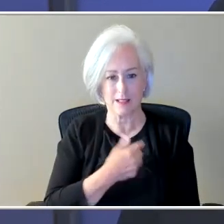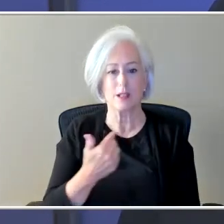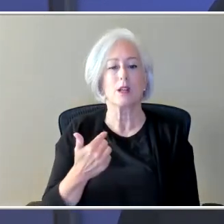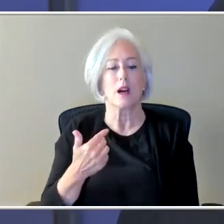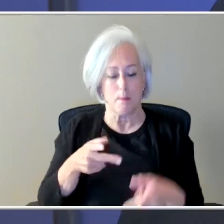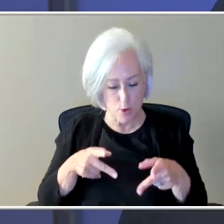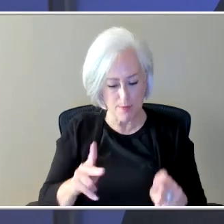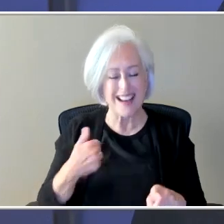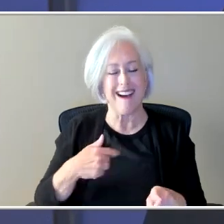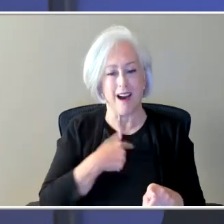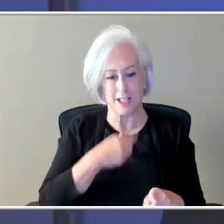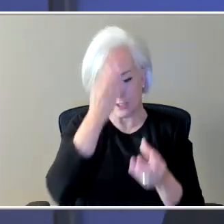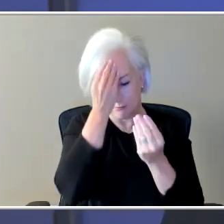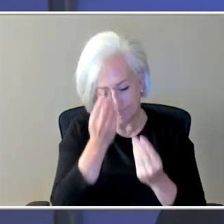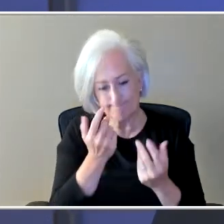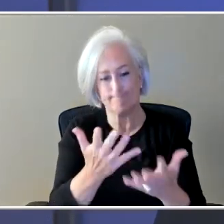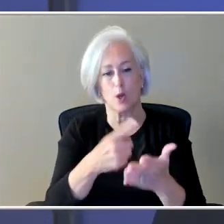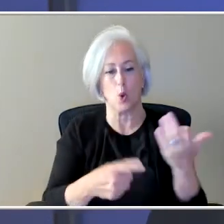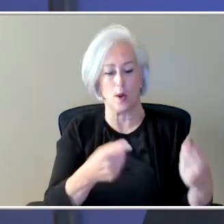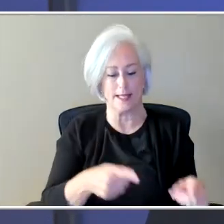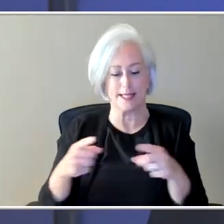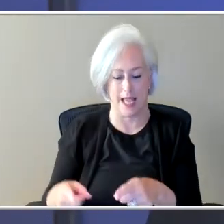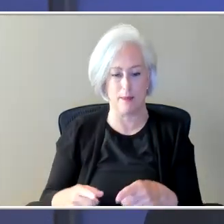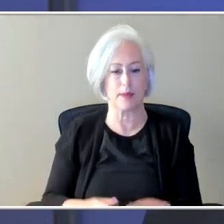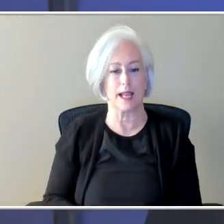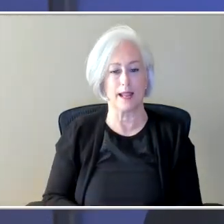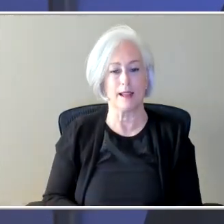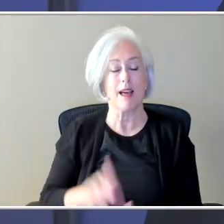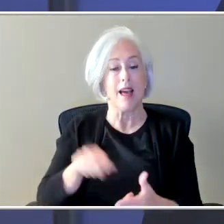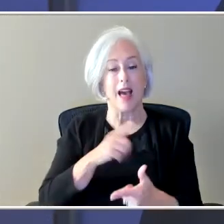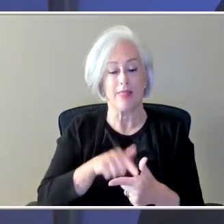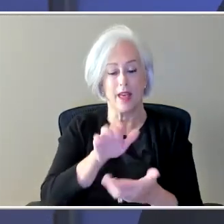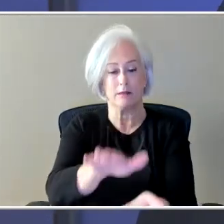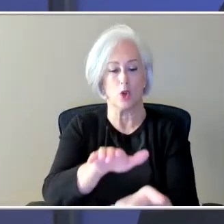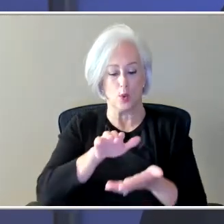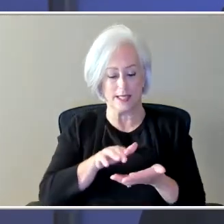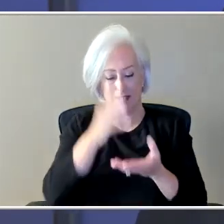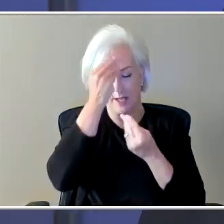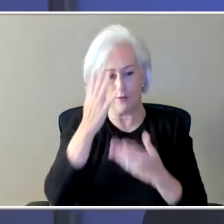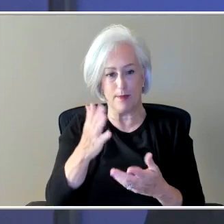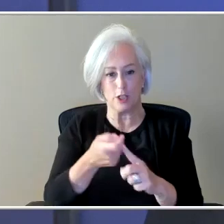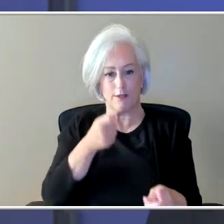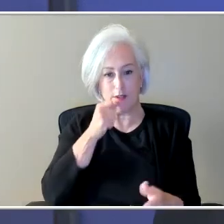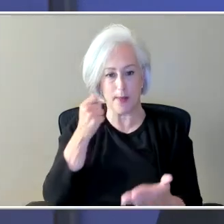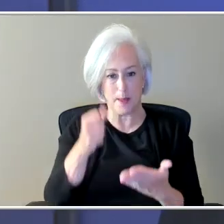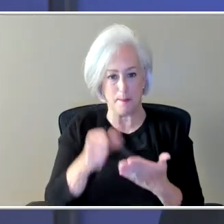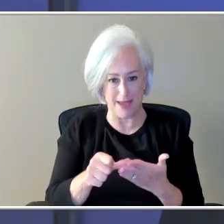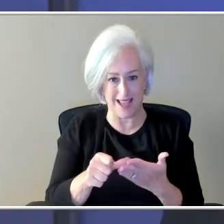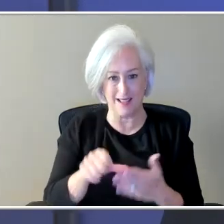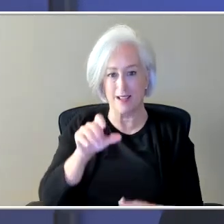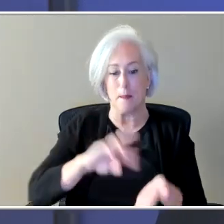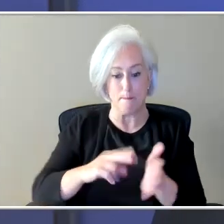you on what's going on. And receiving the packet in the mail, and when I say in the mail, it was like it was FedEx to my door the next